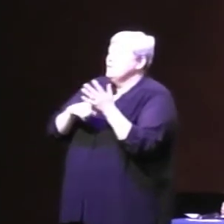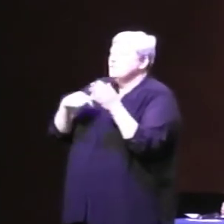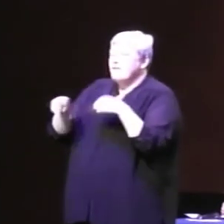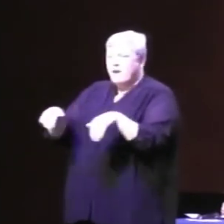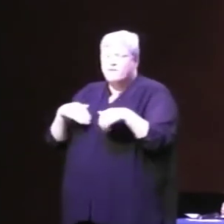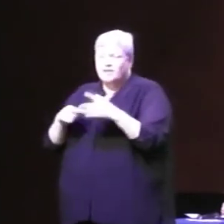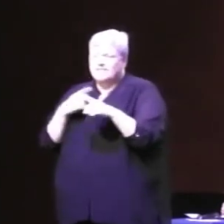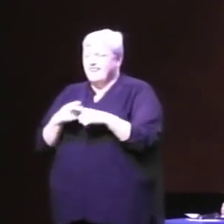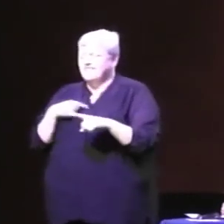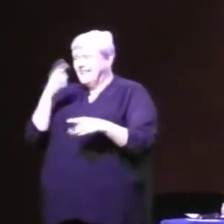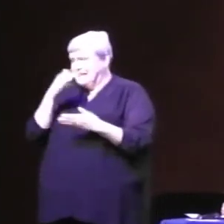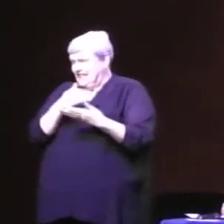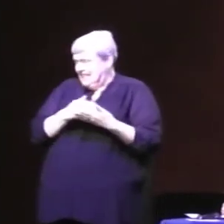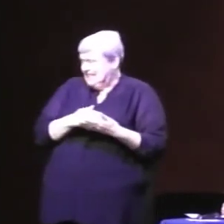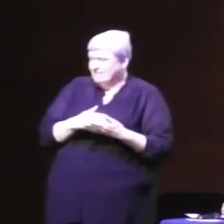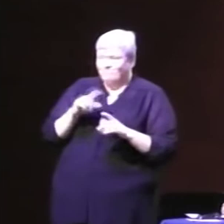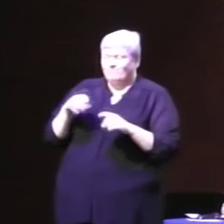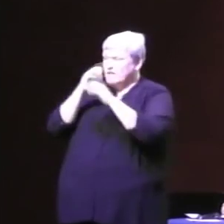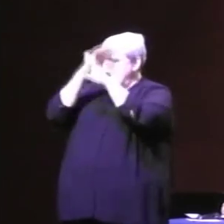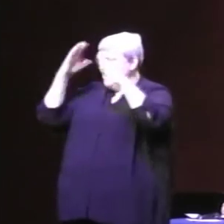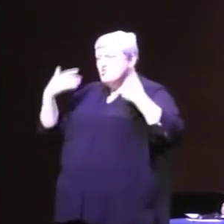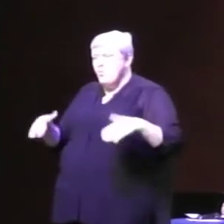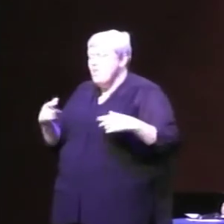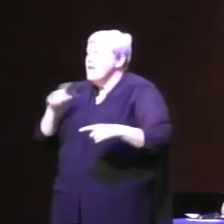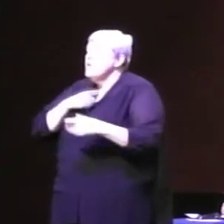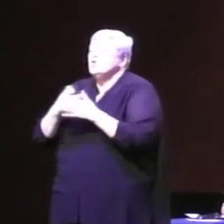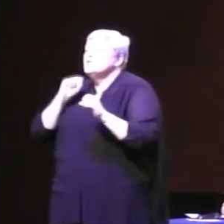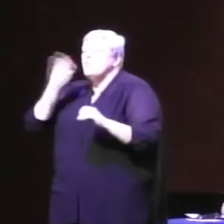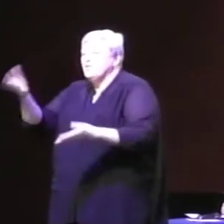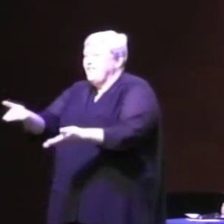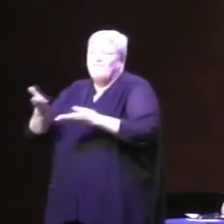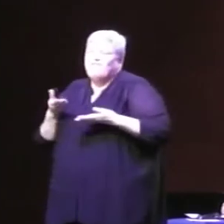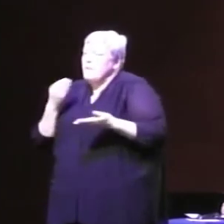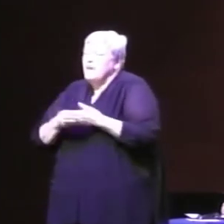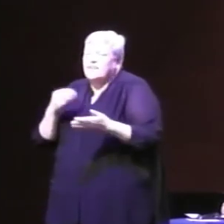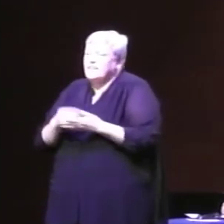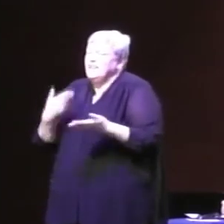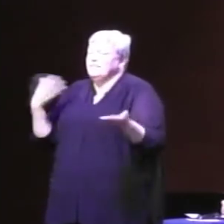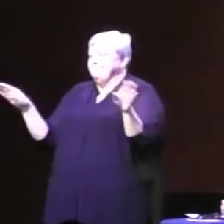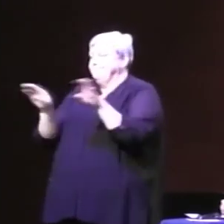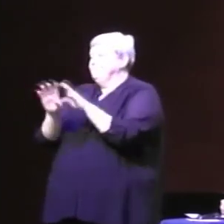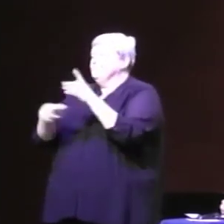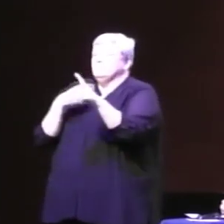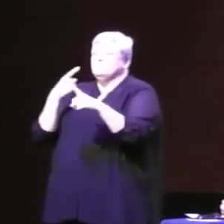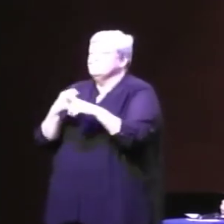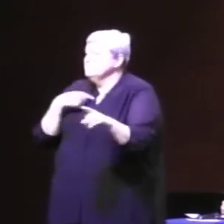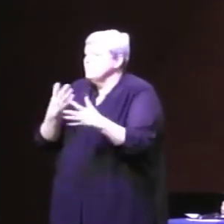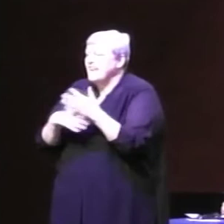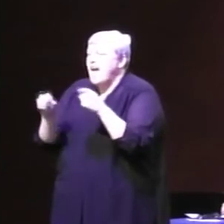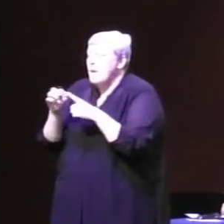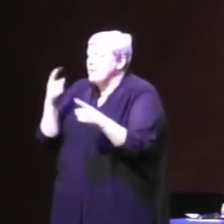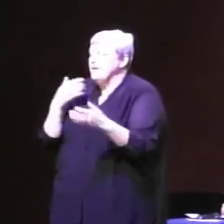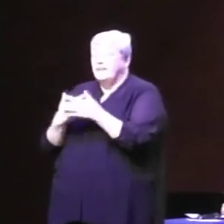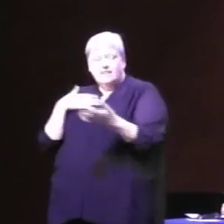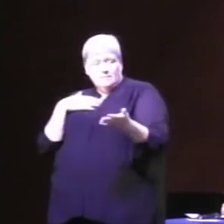But all we can do is imagine, because the Bullingdon boys have no intention of closing the tax gap and collecting this money. And in fact, they're making it easier